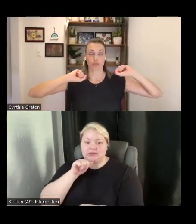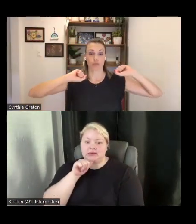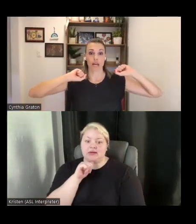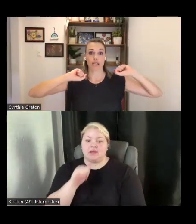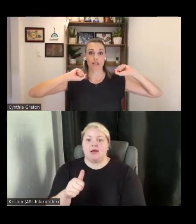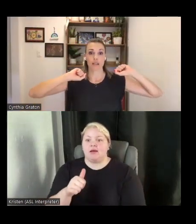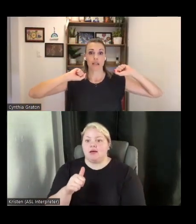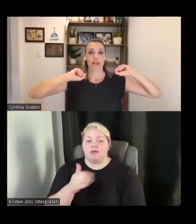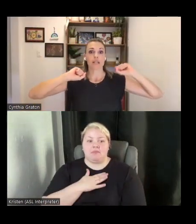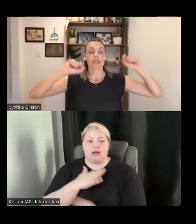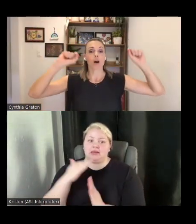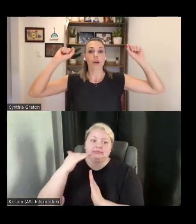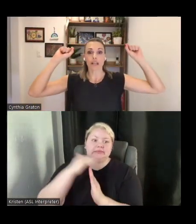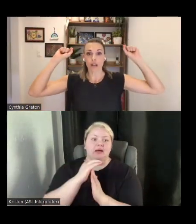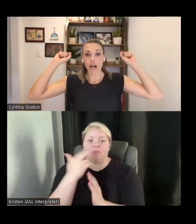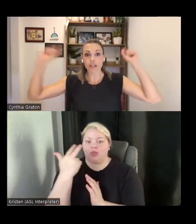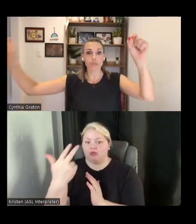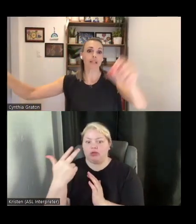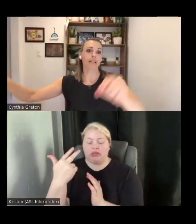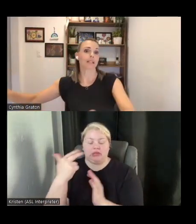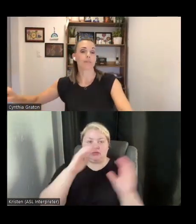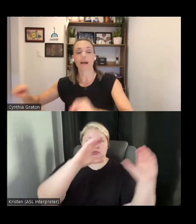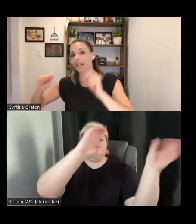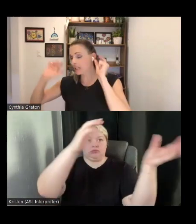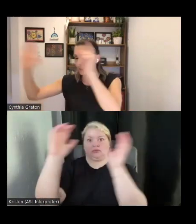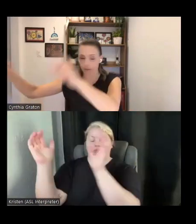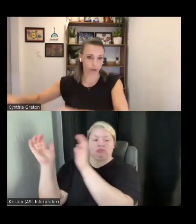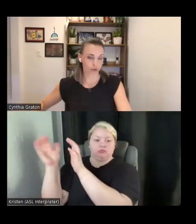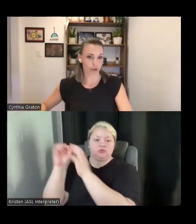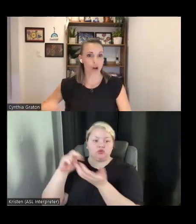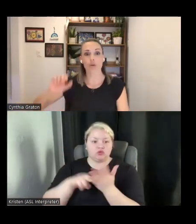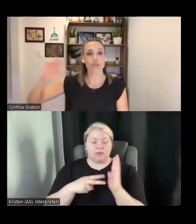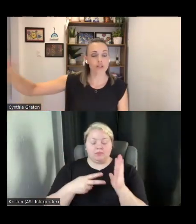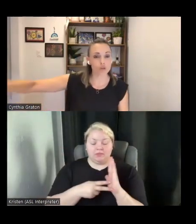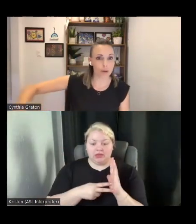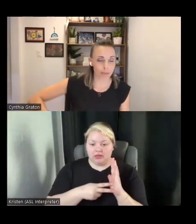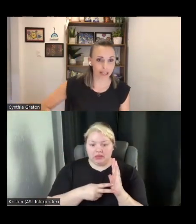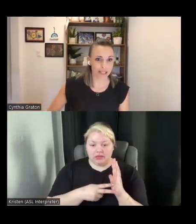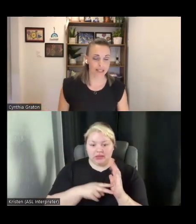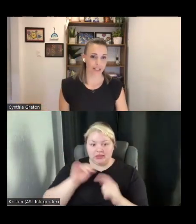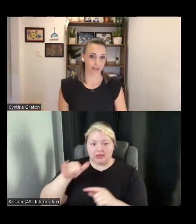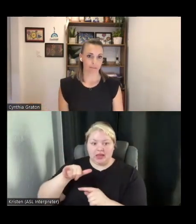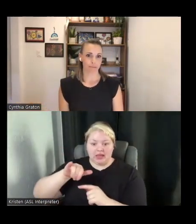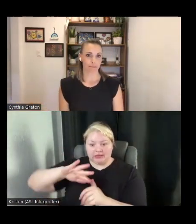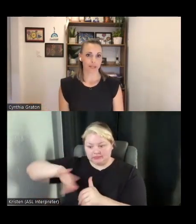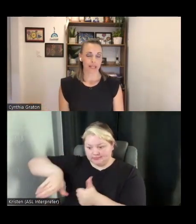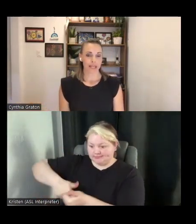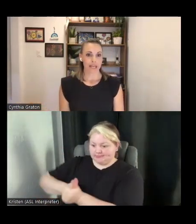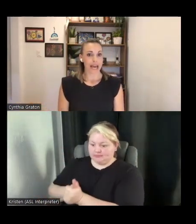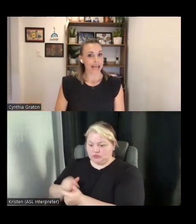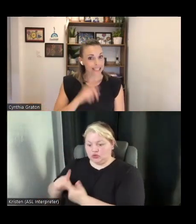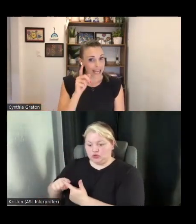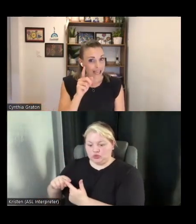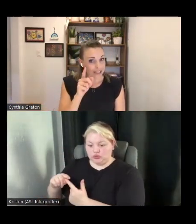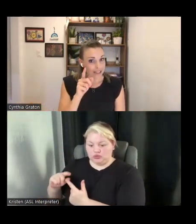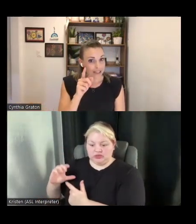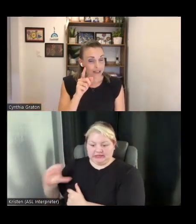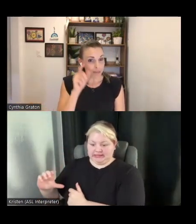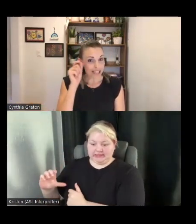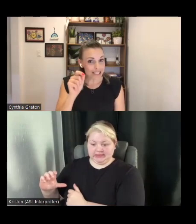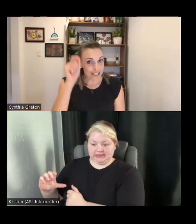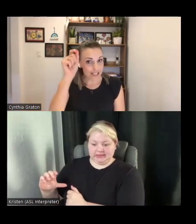bubbles, right? So it automatically, by default, goes into my plan C. And